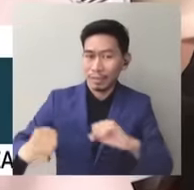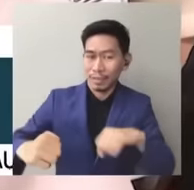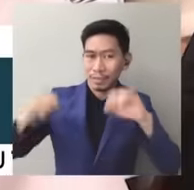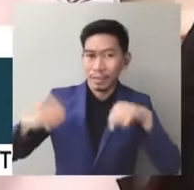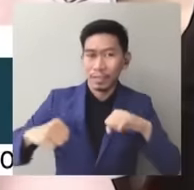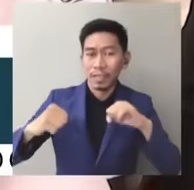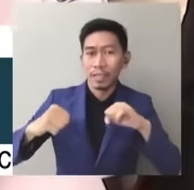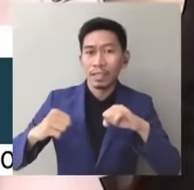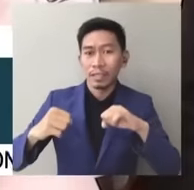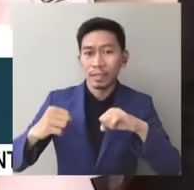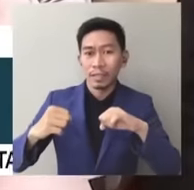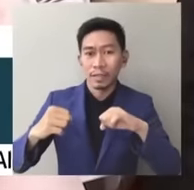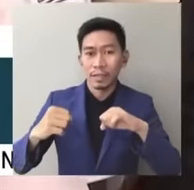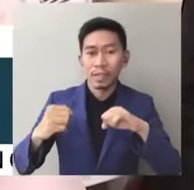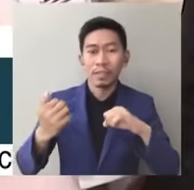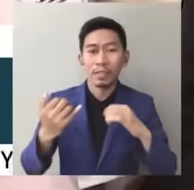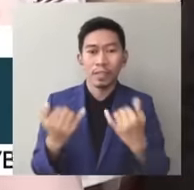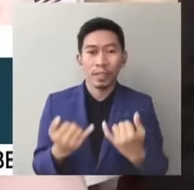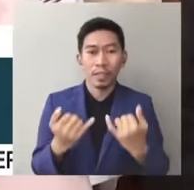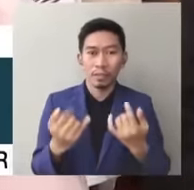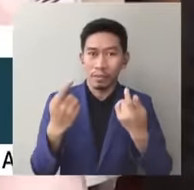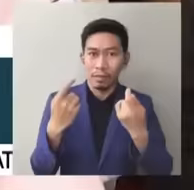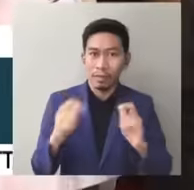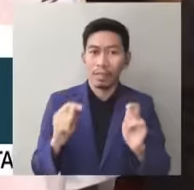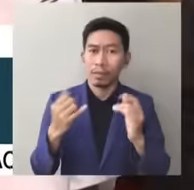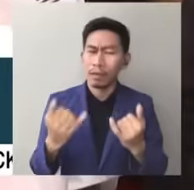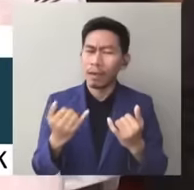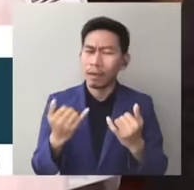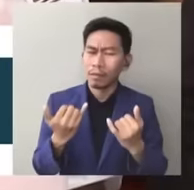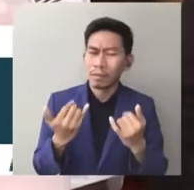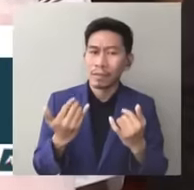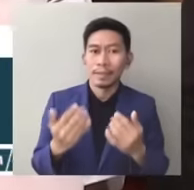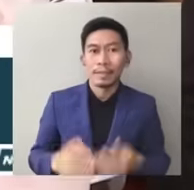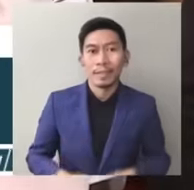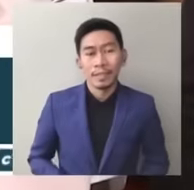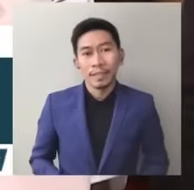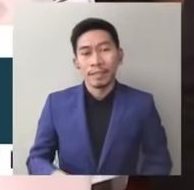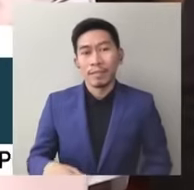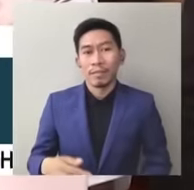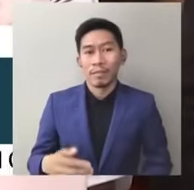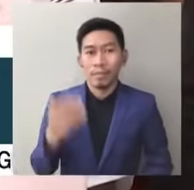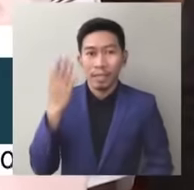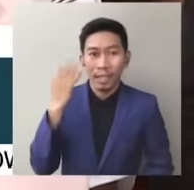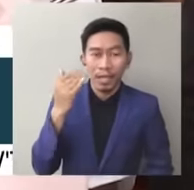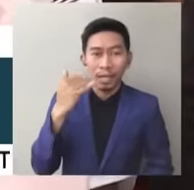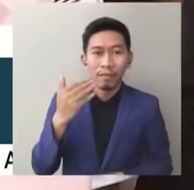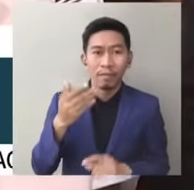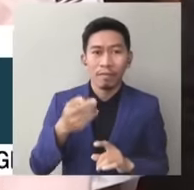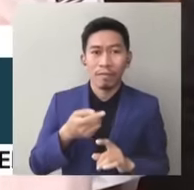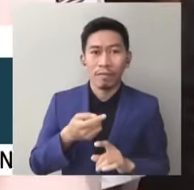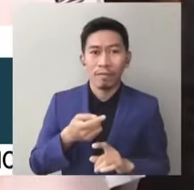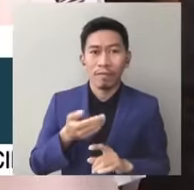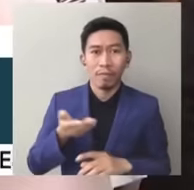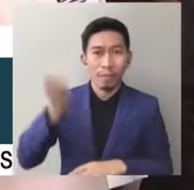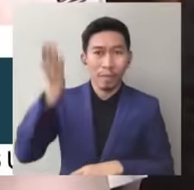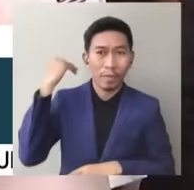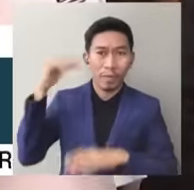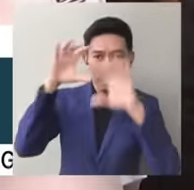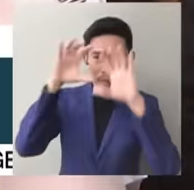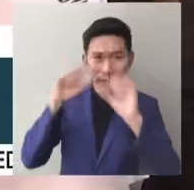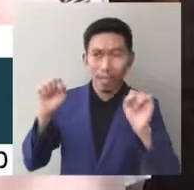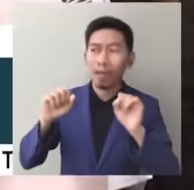So we're trying to really, up to now, because from the former administration, iba-ibang sagot